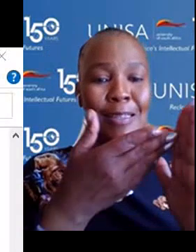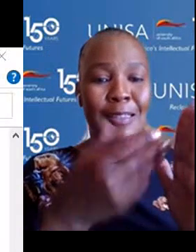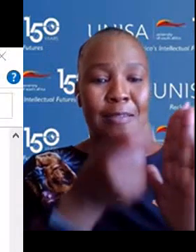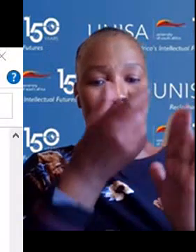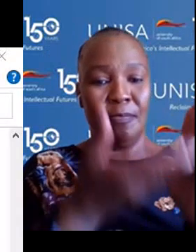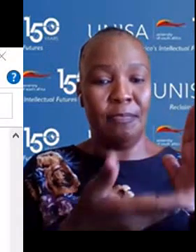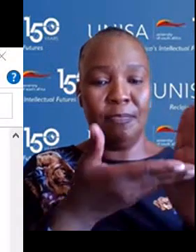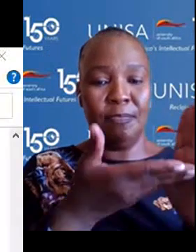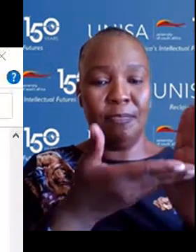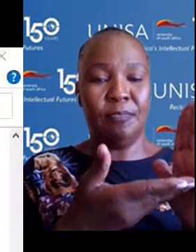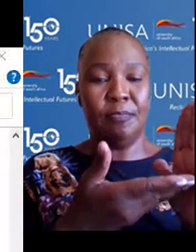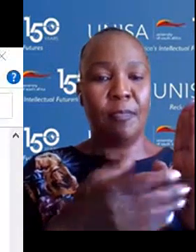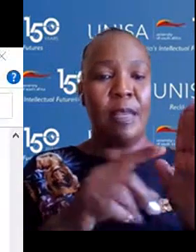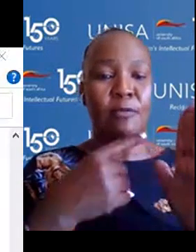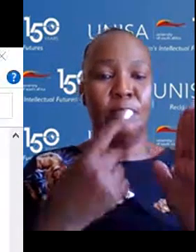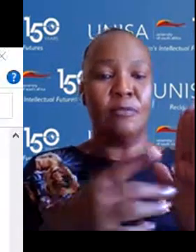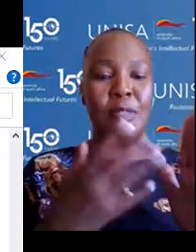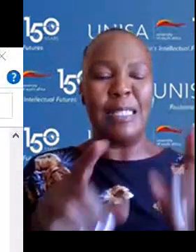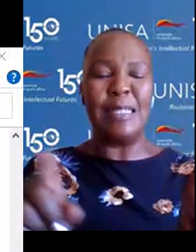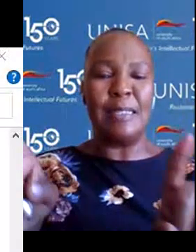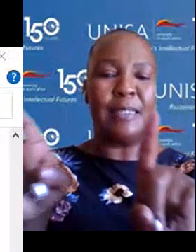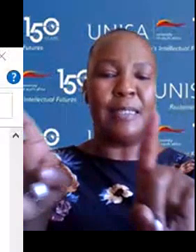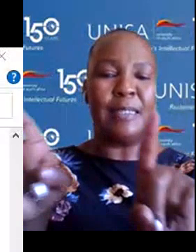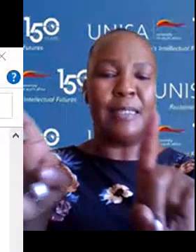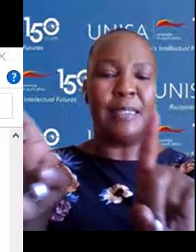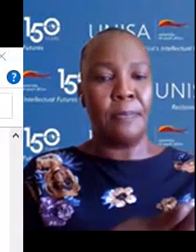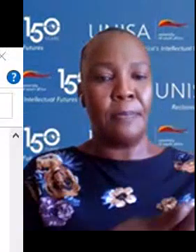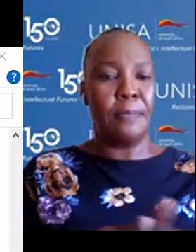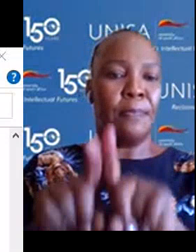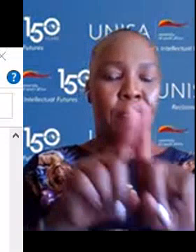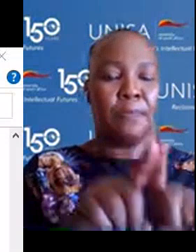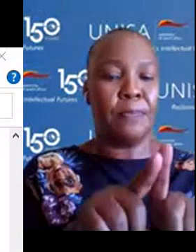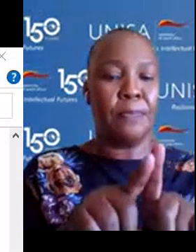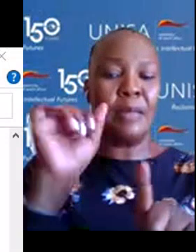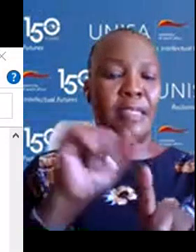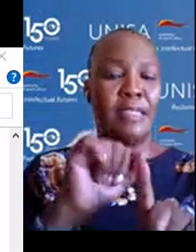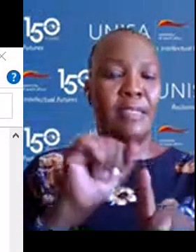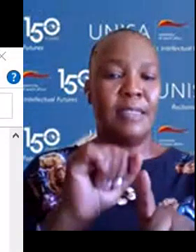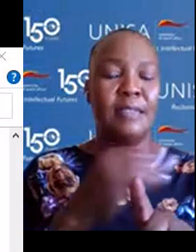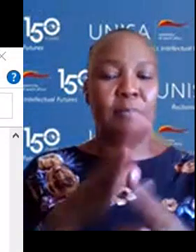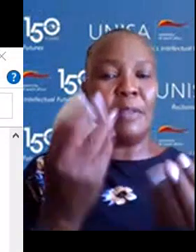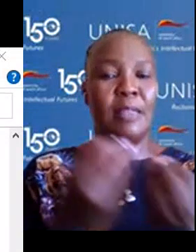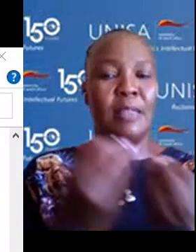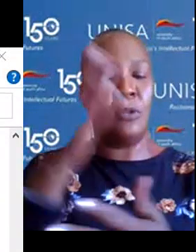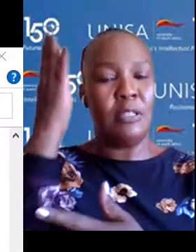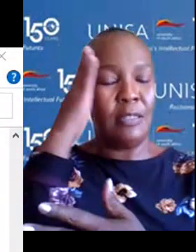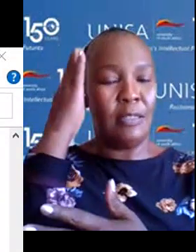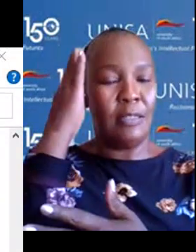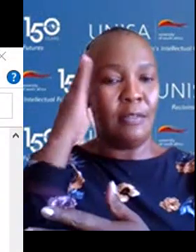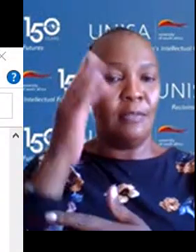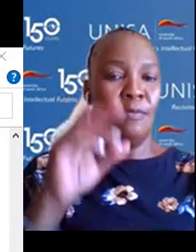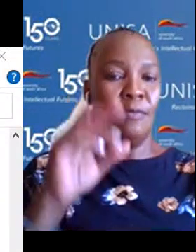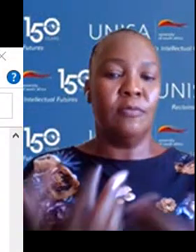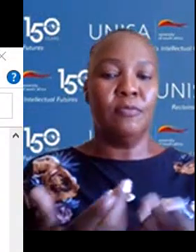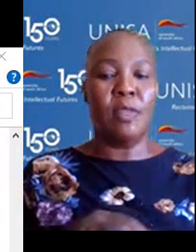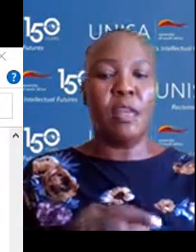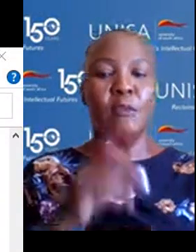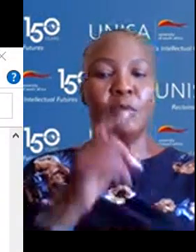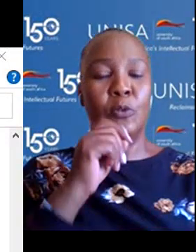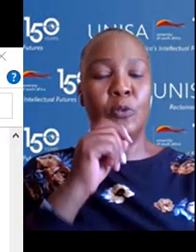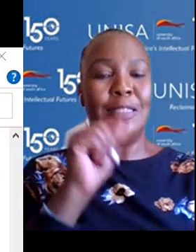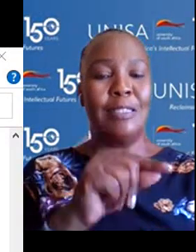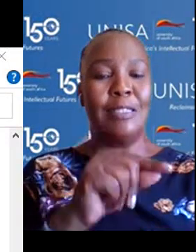pretty much the same. So here's a couple of things that you need to know. I'm just going to use this little option for today. We are still going